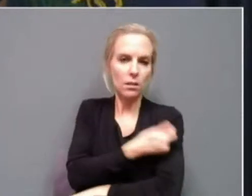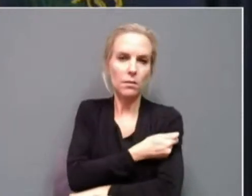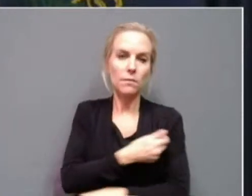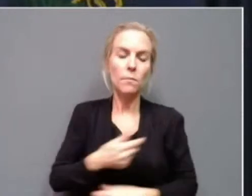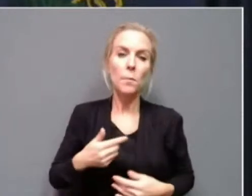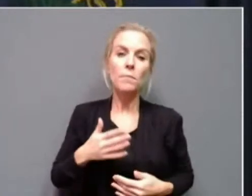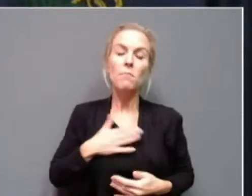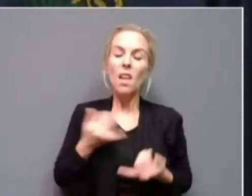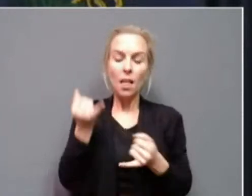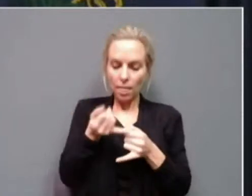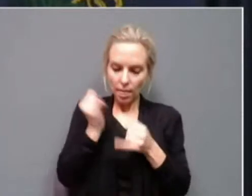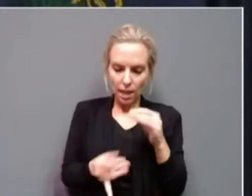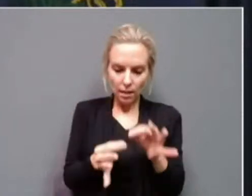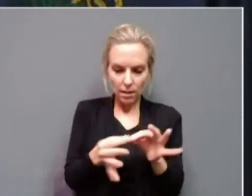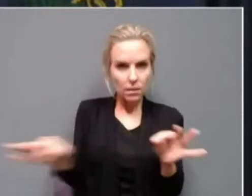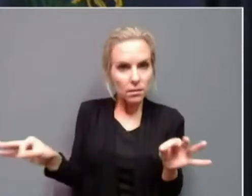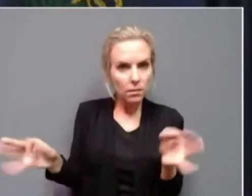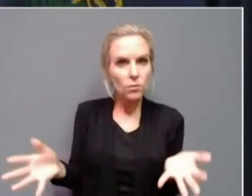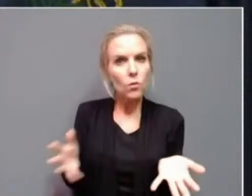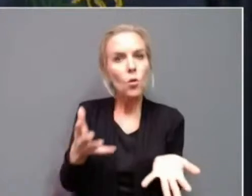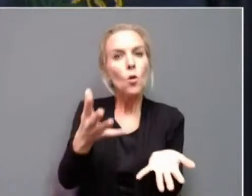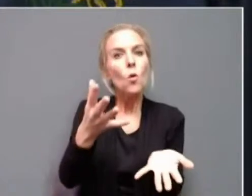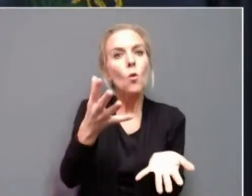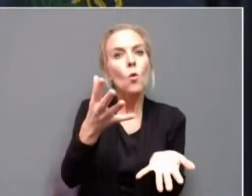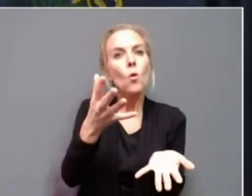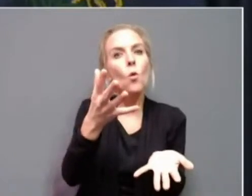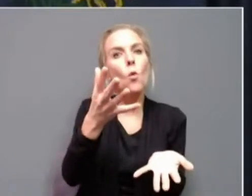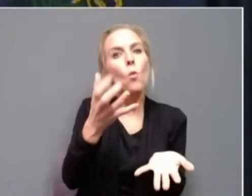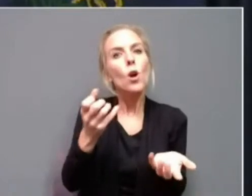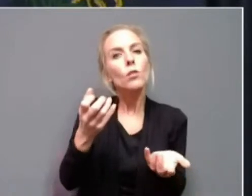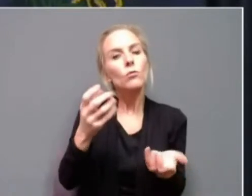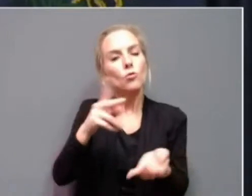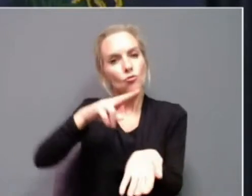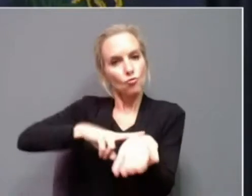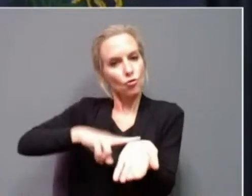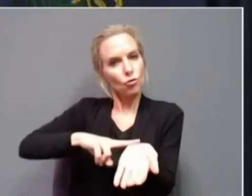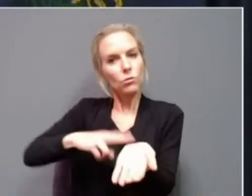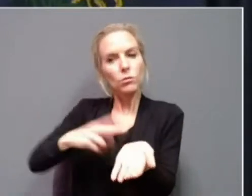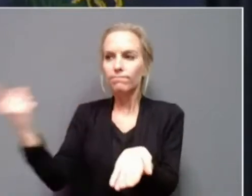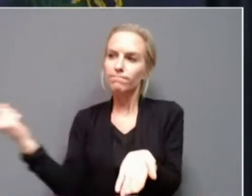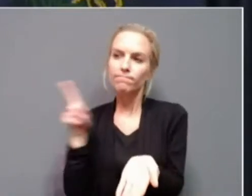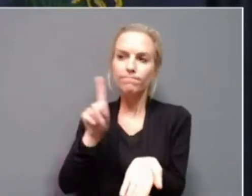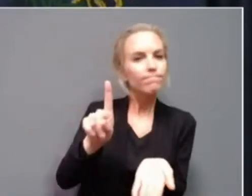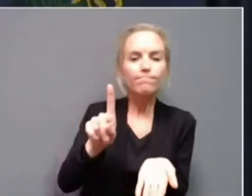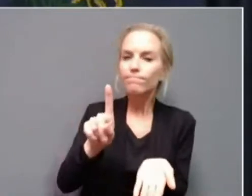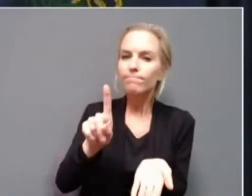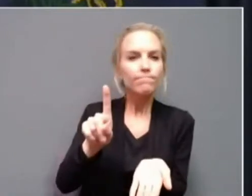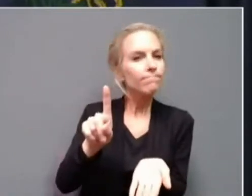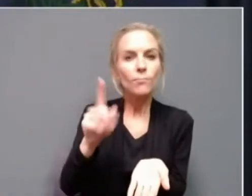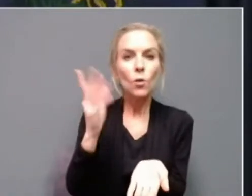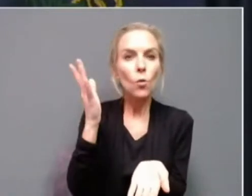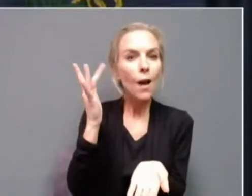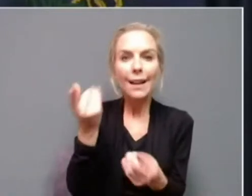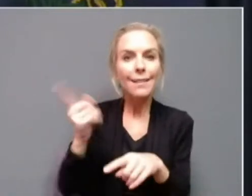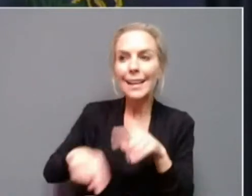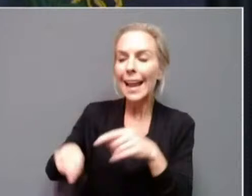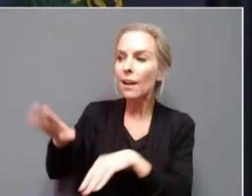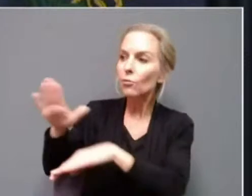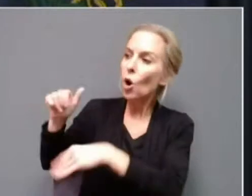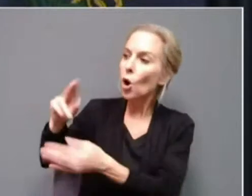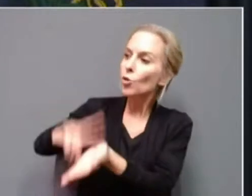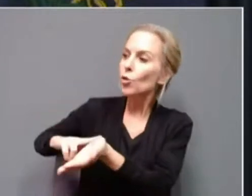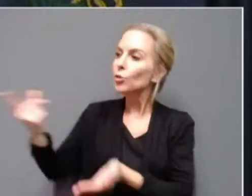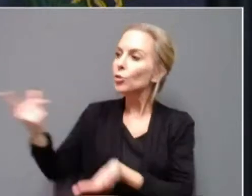saying, we wanted you to hear from a bedside nurse today. But as stated previously, our hospitals are very busy. And right